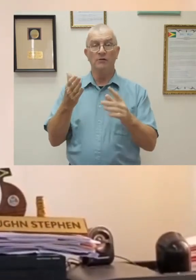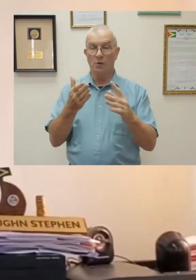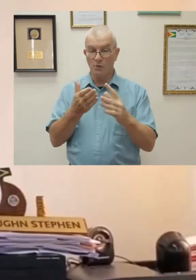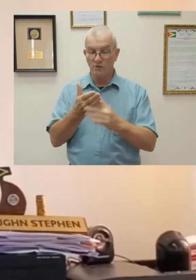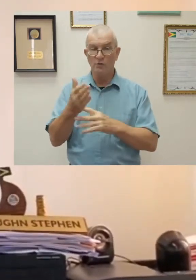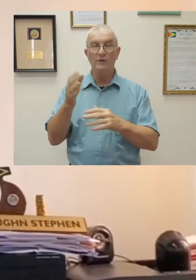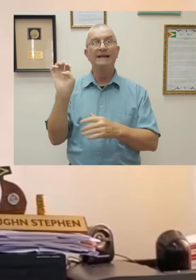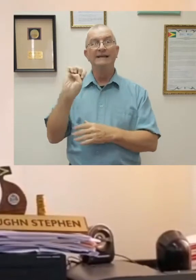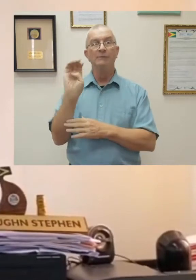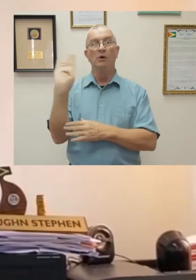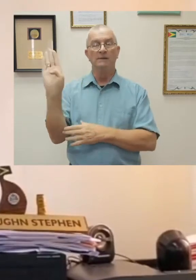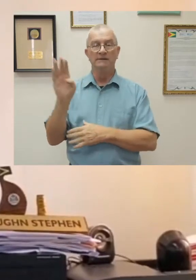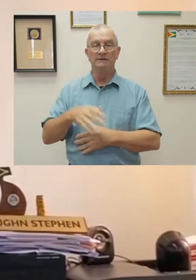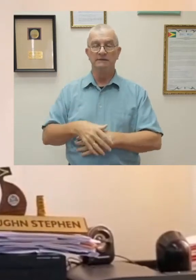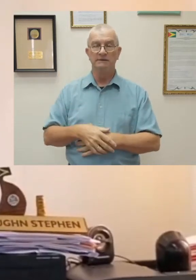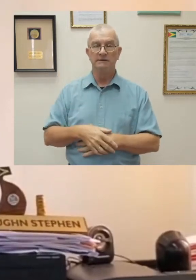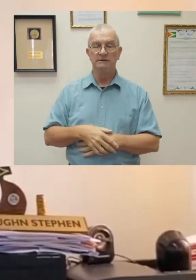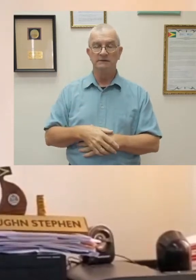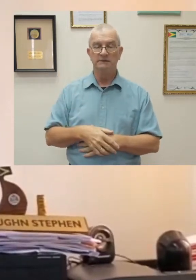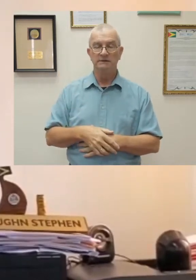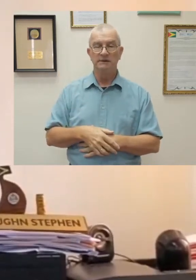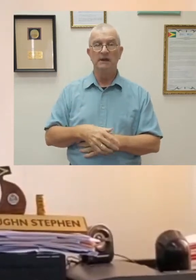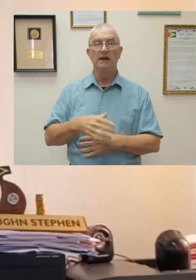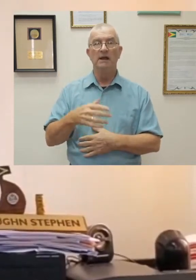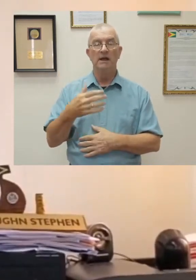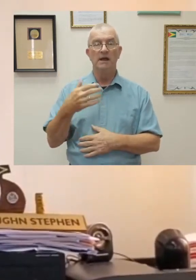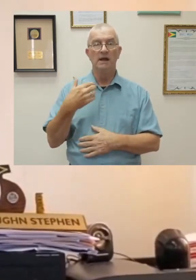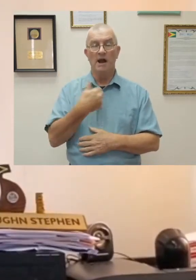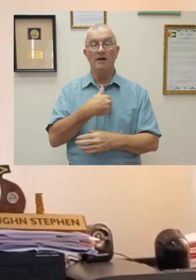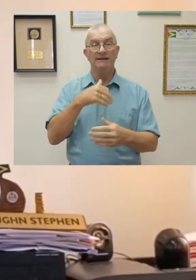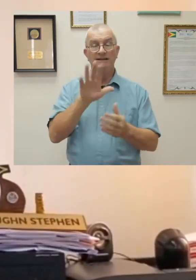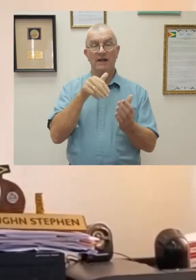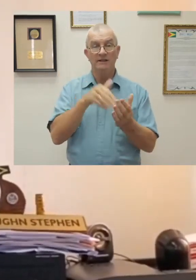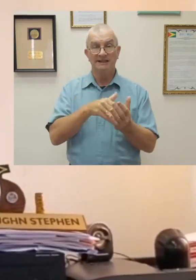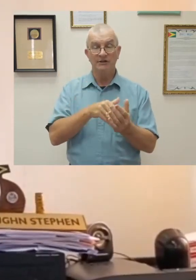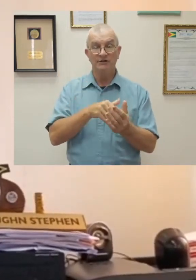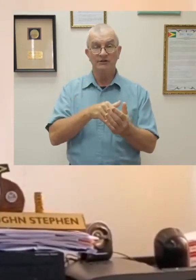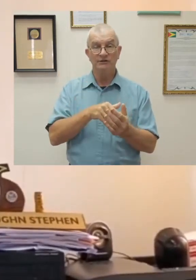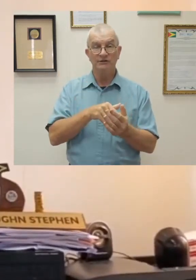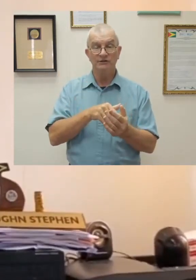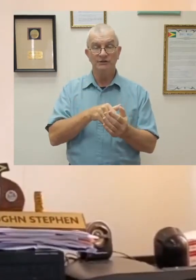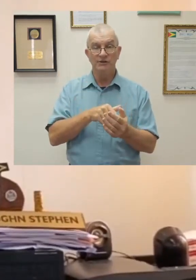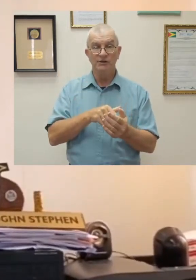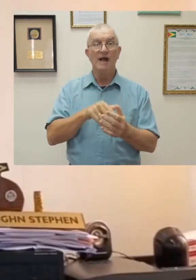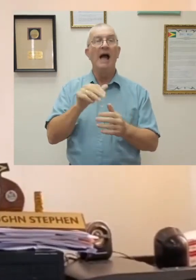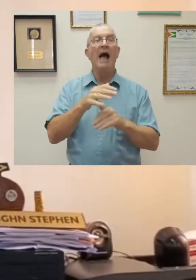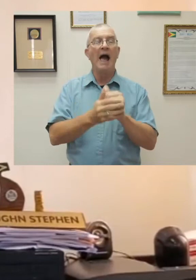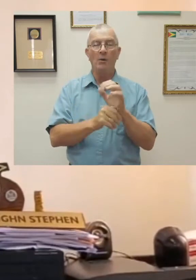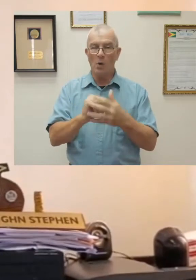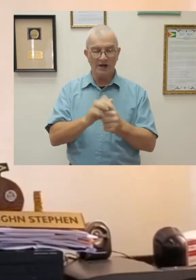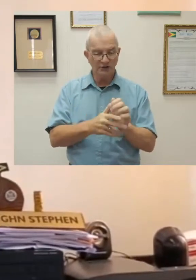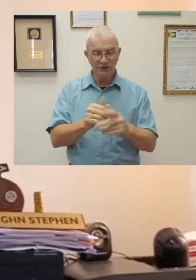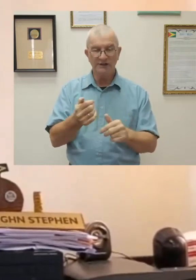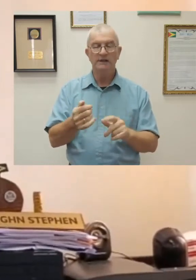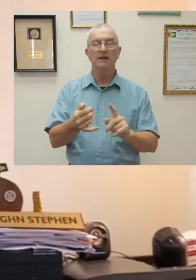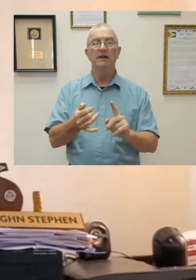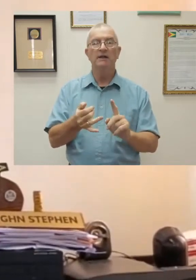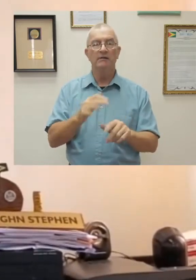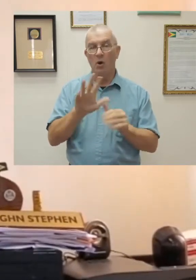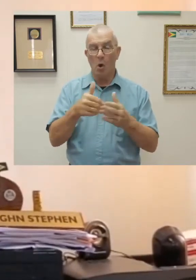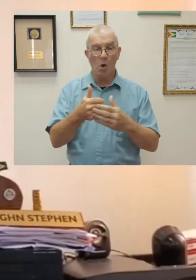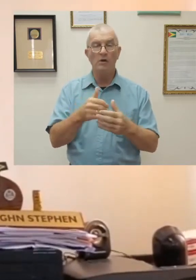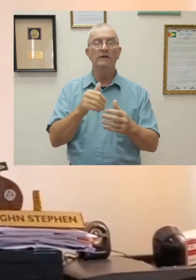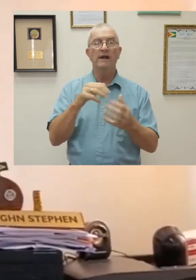East Berbice Quarantine. Also at our health centers, we've implemented hand washing facilities at all